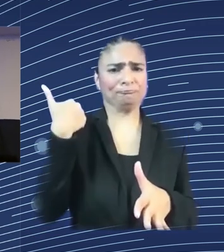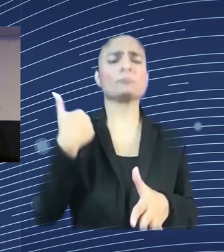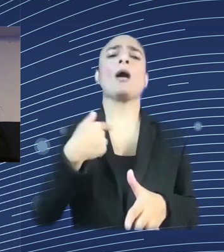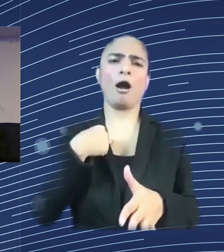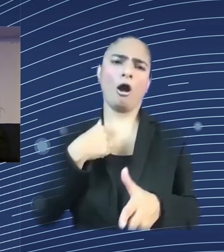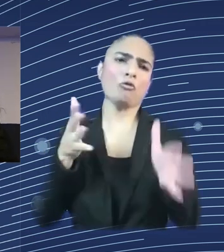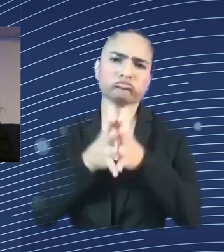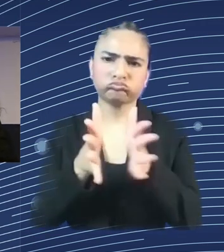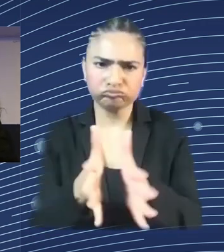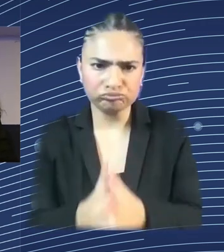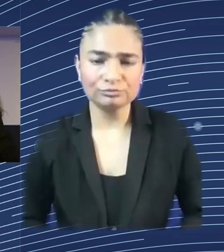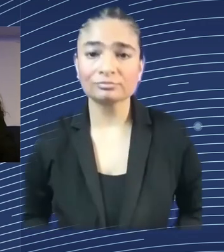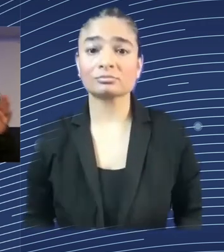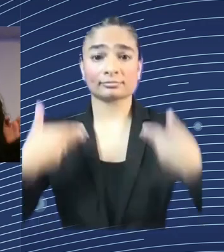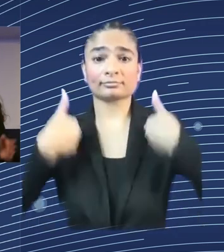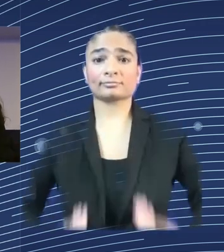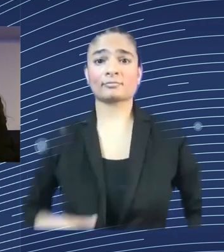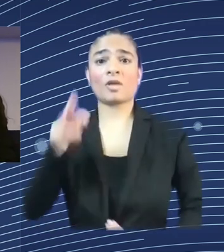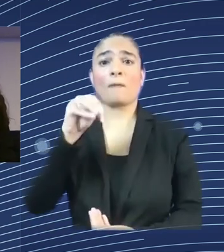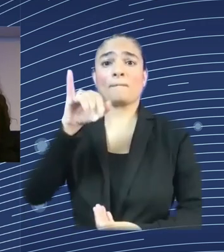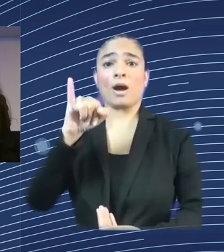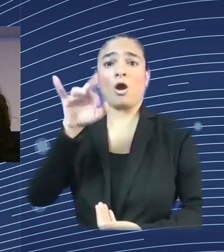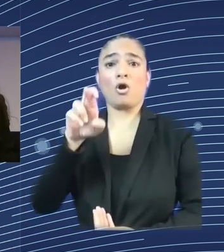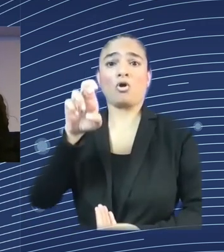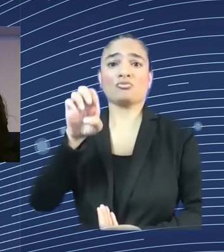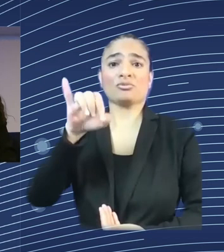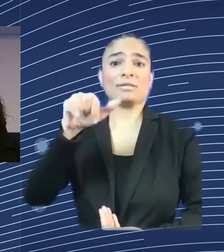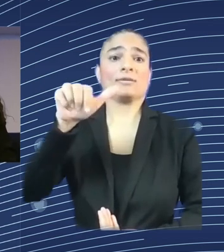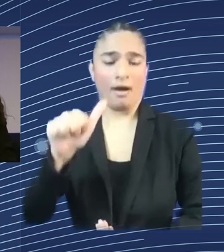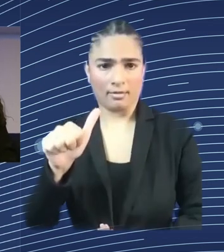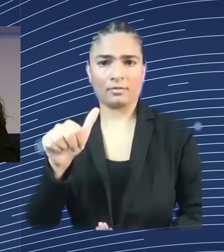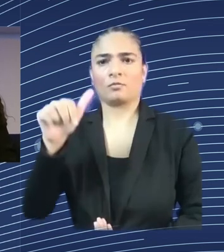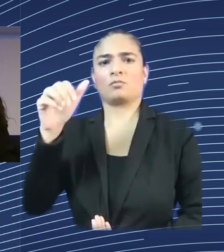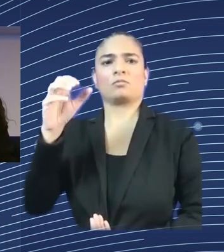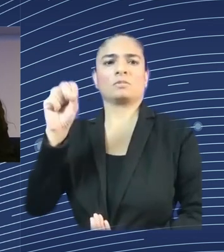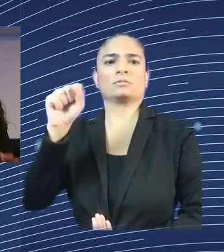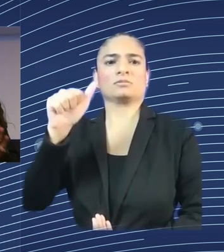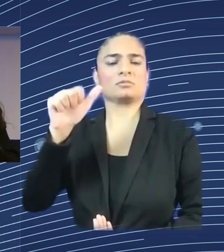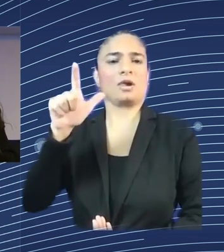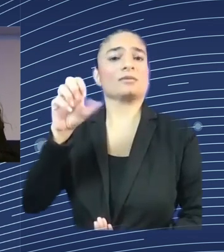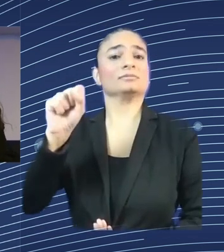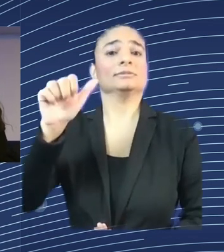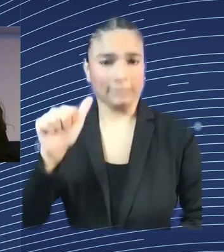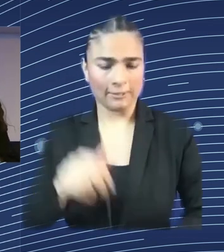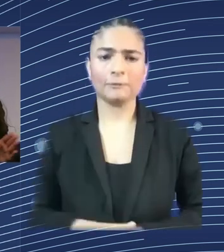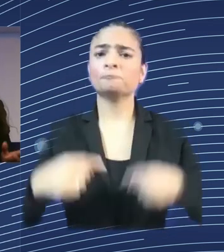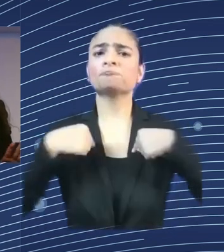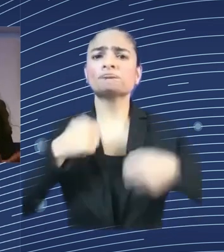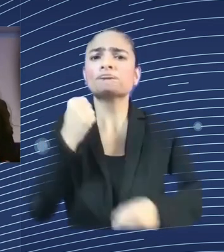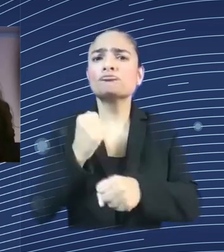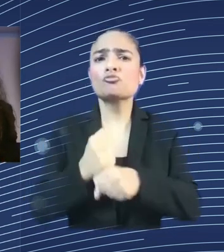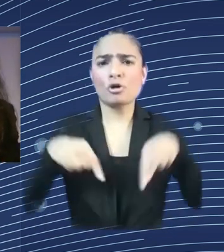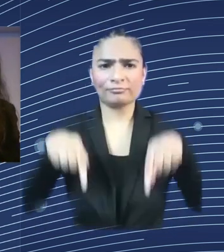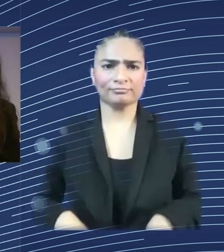you. Ethicas was born 10 years ago with a concrete mission that was creating the ecosystem